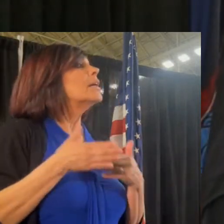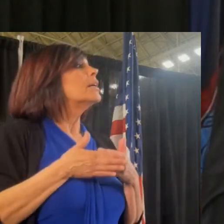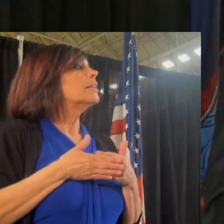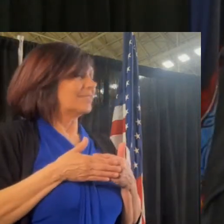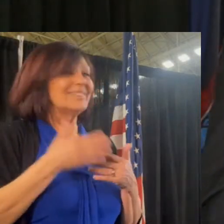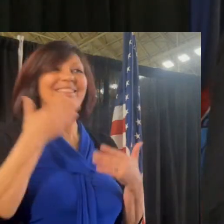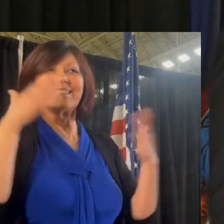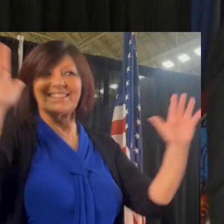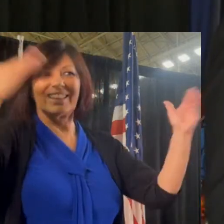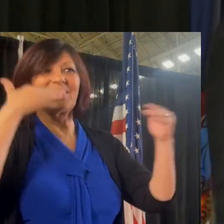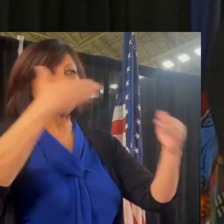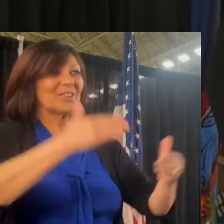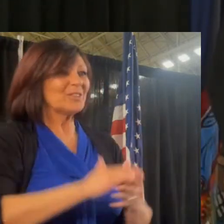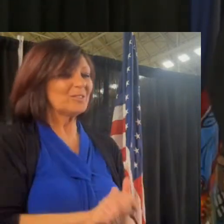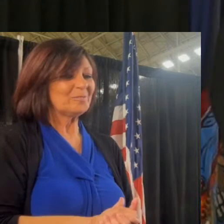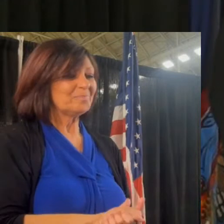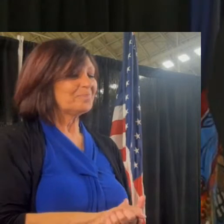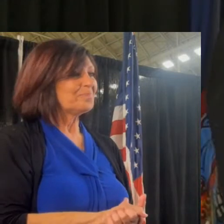the